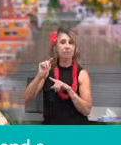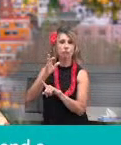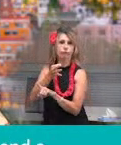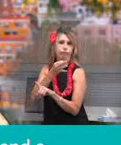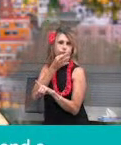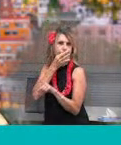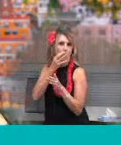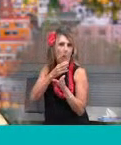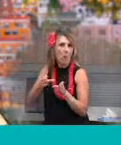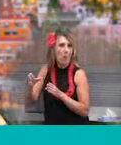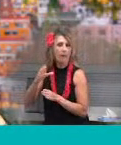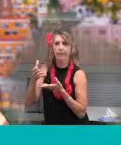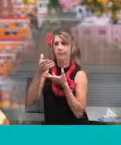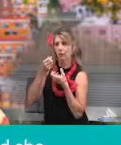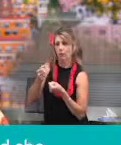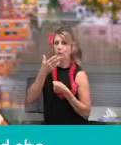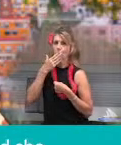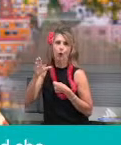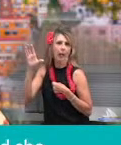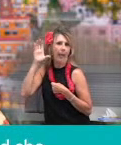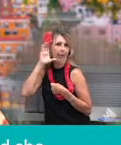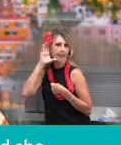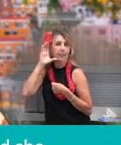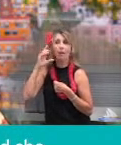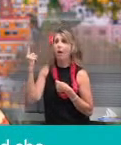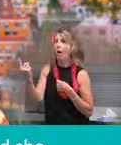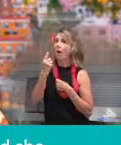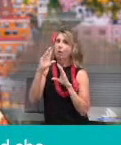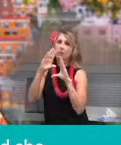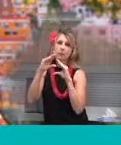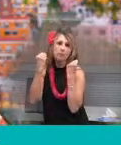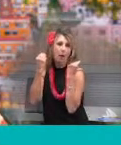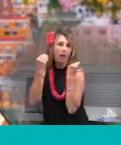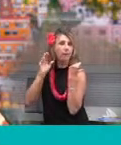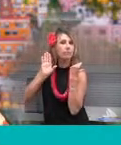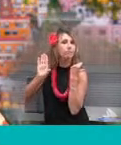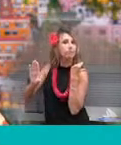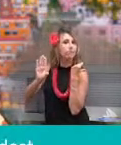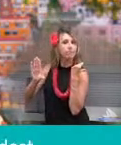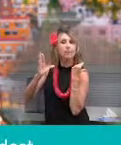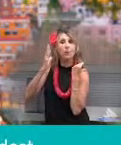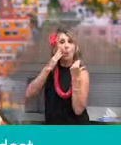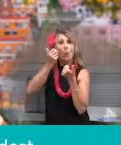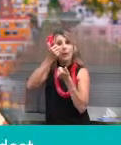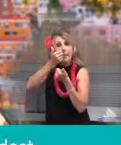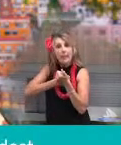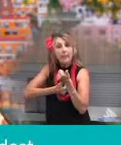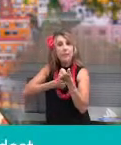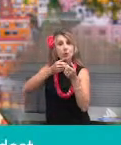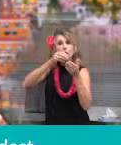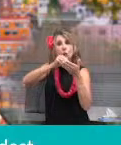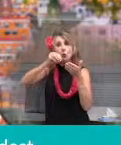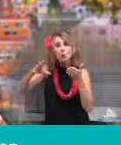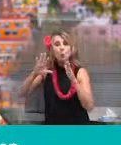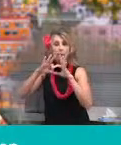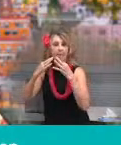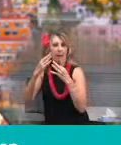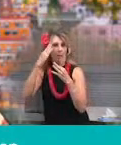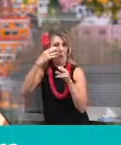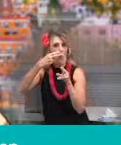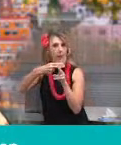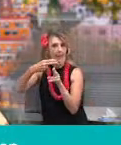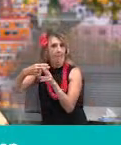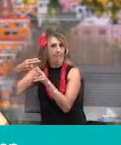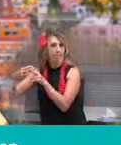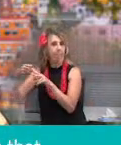organized, trustworthy, and a great listener. She had a smile for everyone, and she knew each of our children and families by name. Her proudest